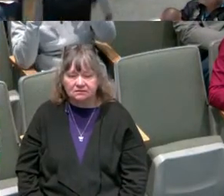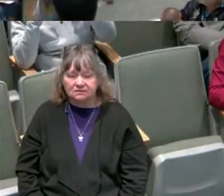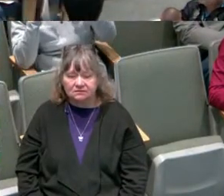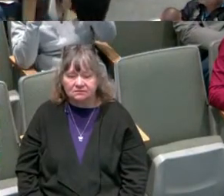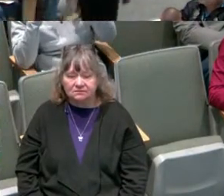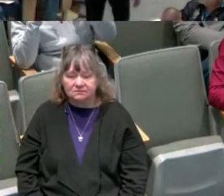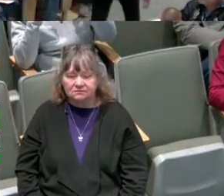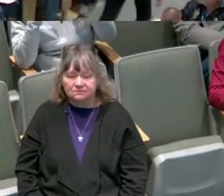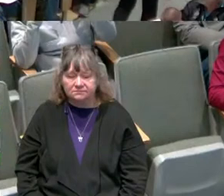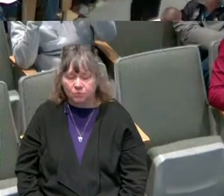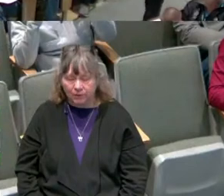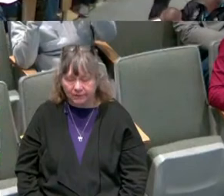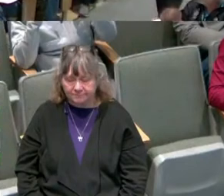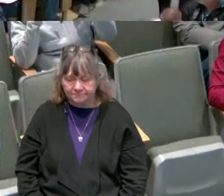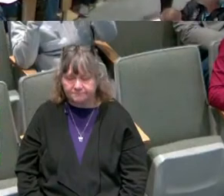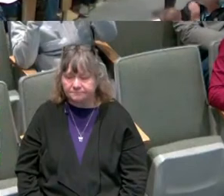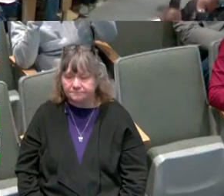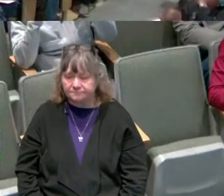okay